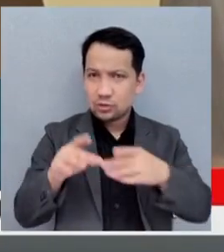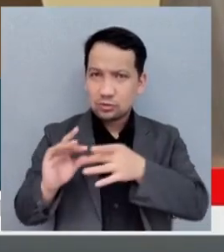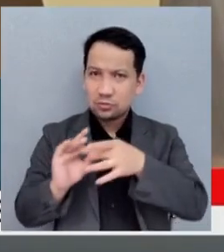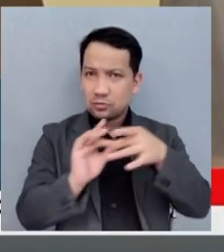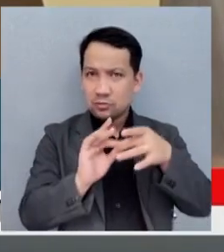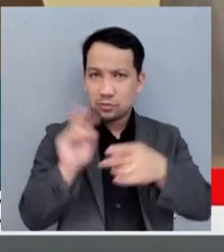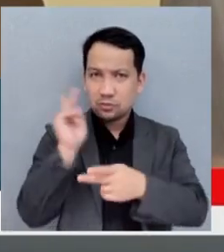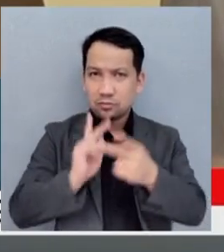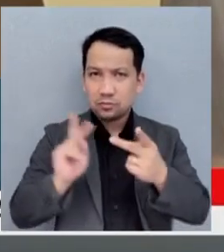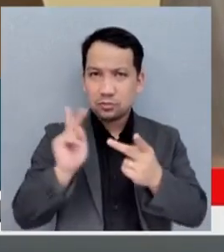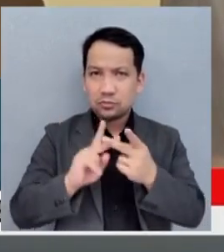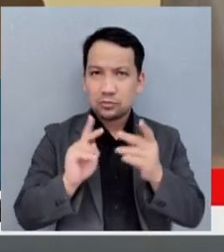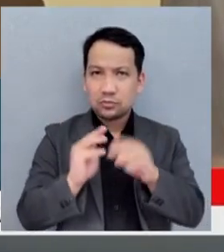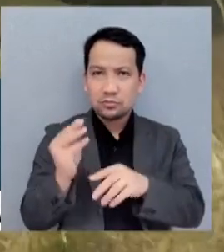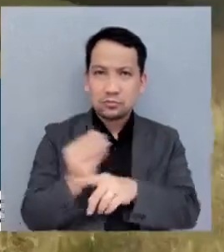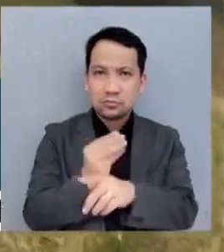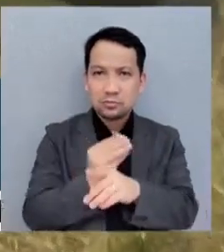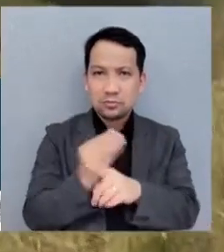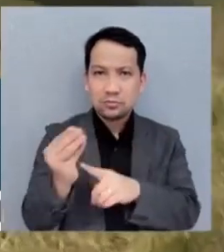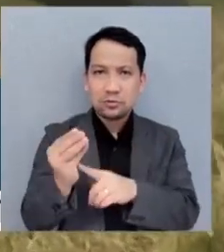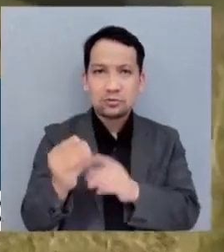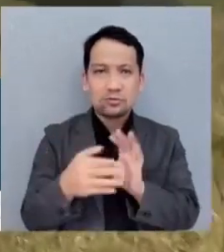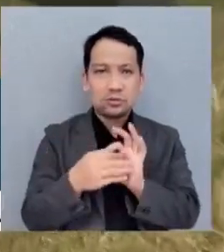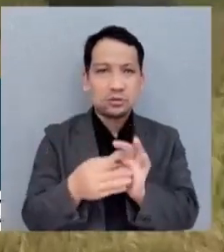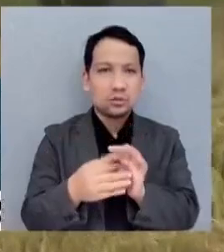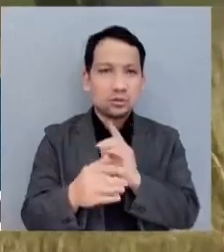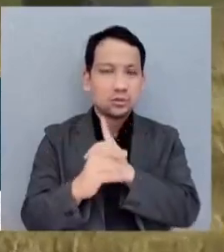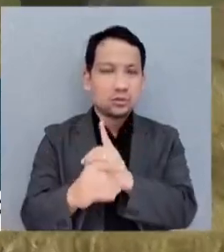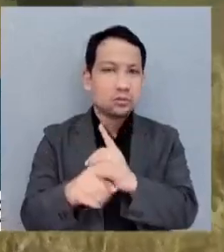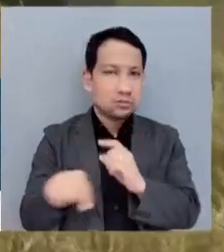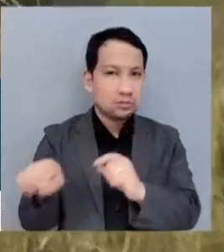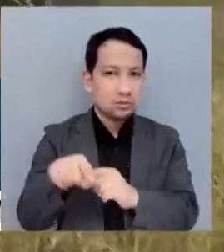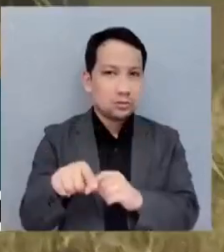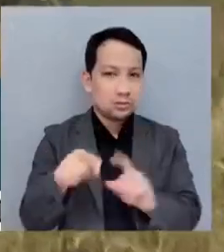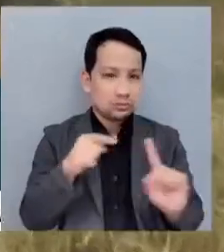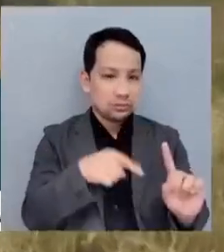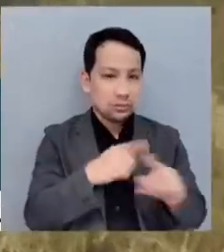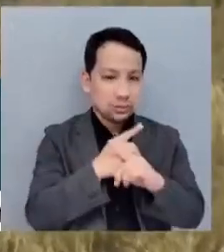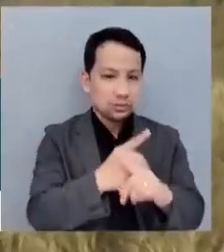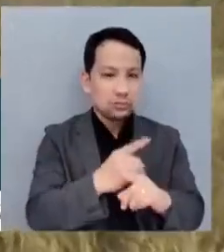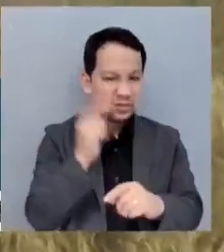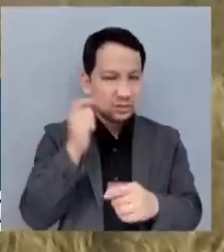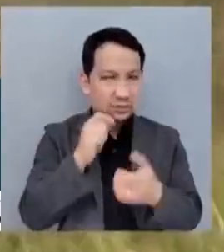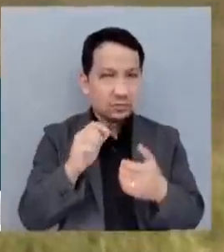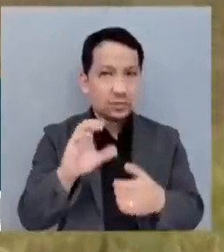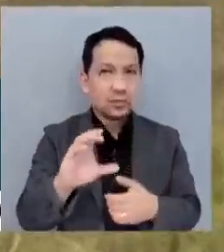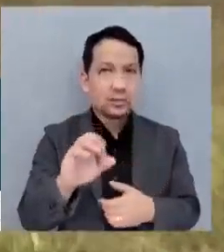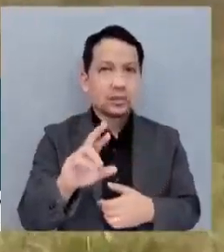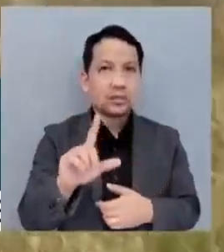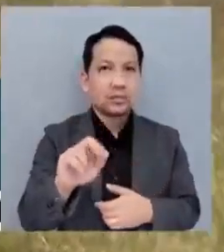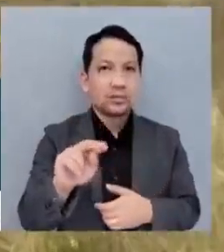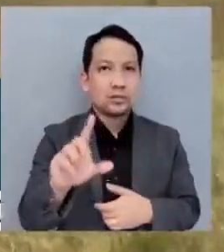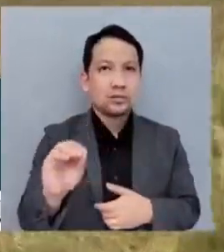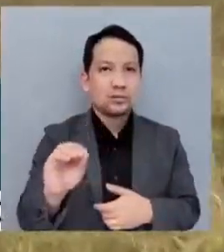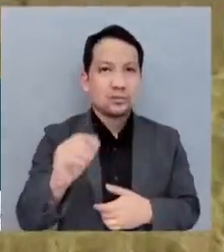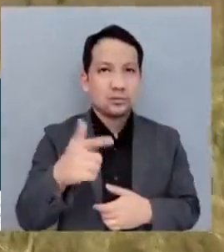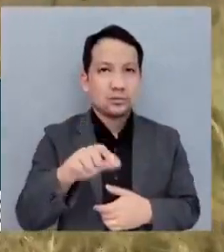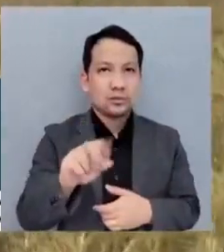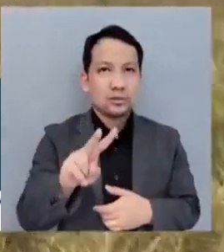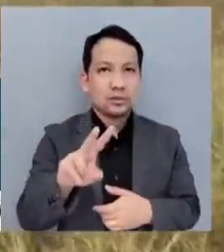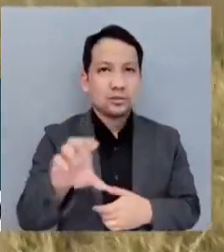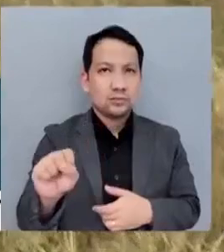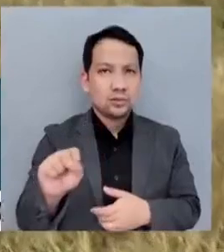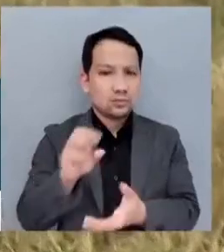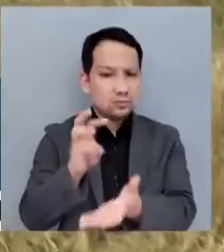purpose of modernization. But Defense Senior Undersecretary Carlito Galvez Jr. insists the sites are strategic and